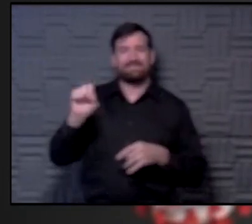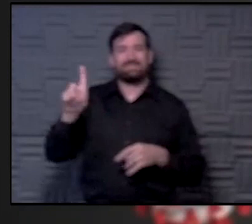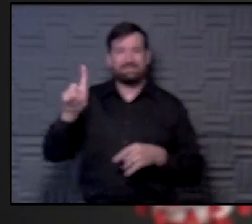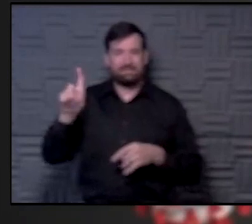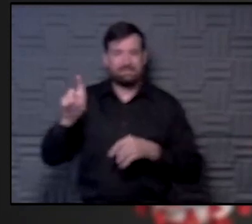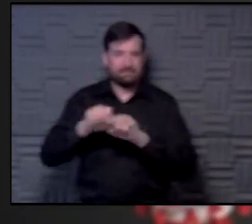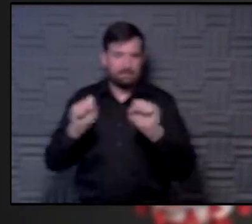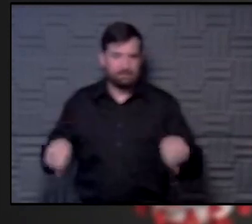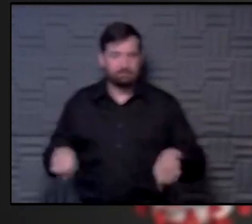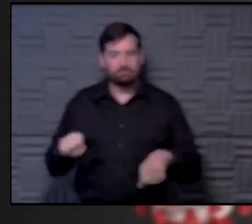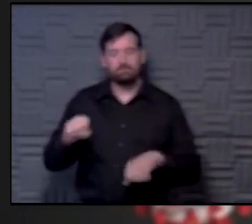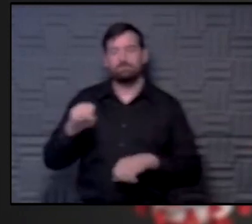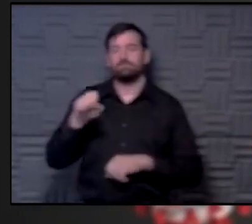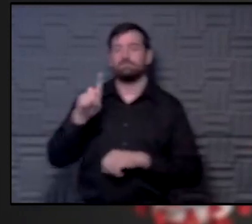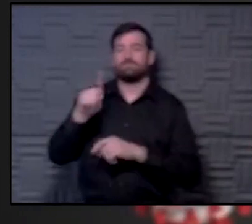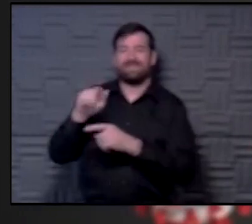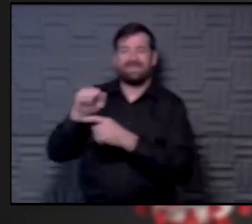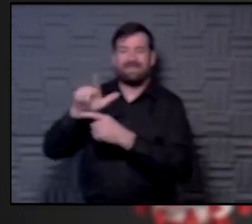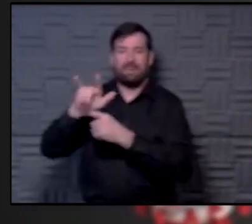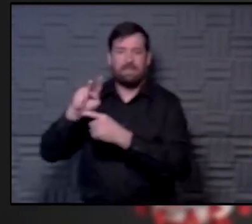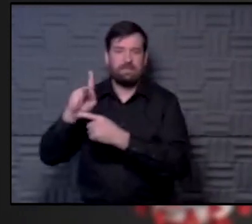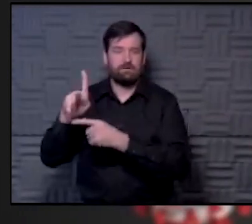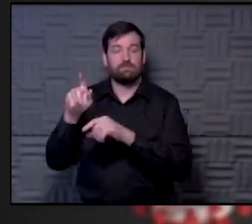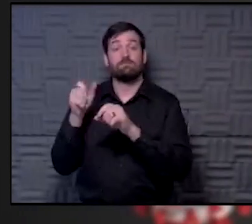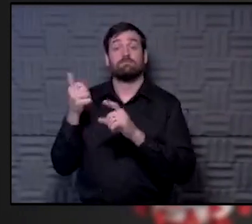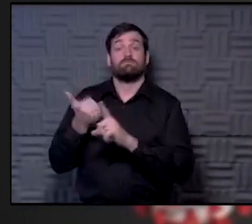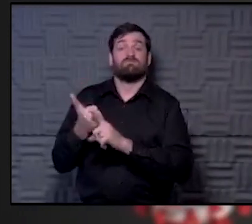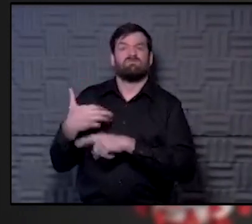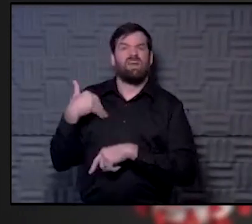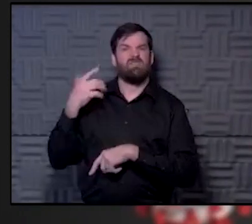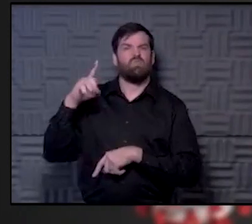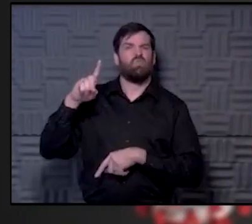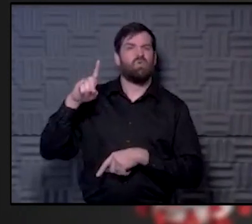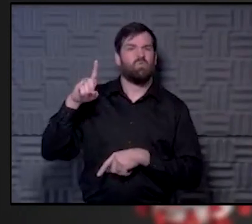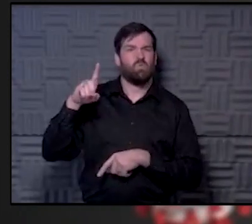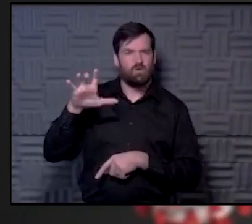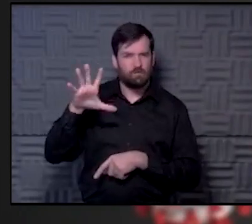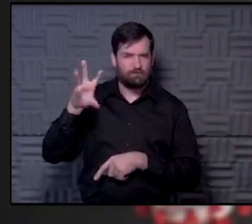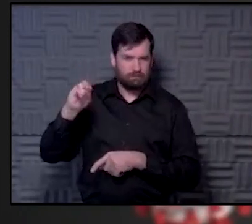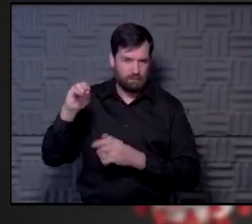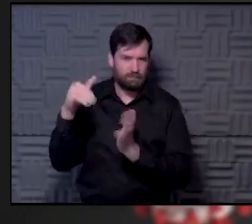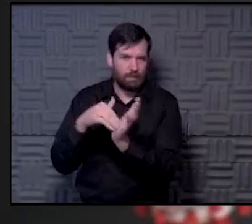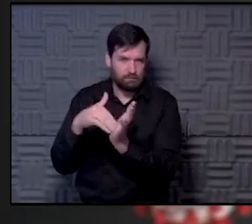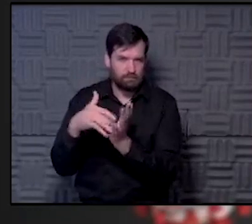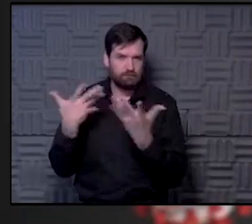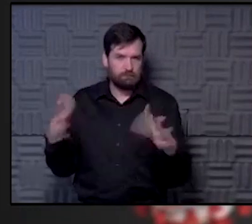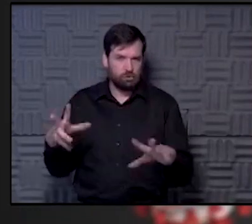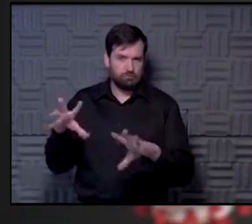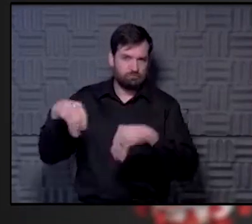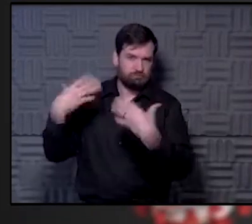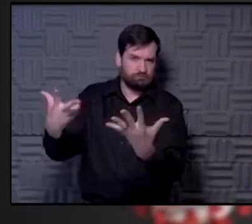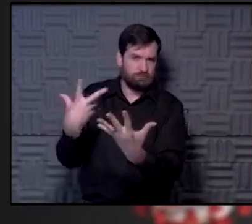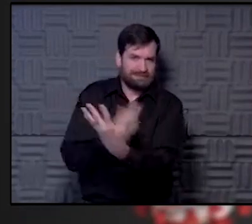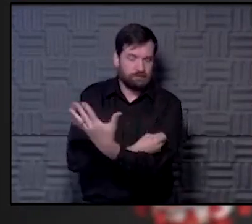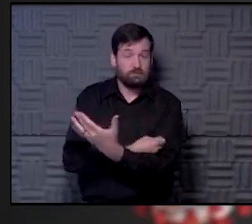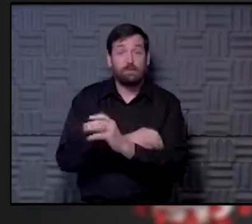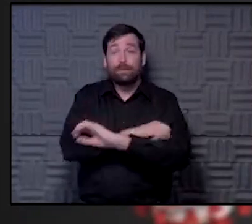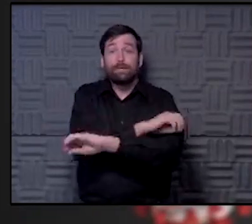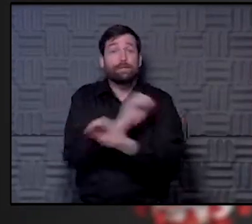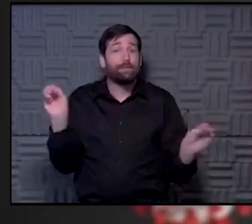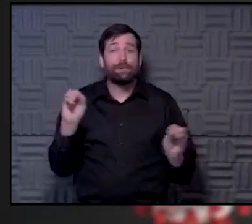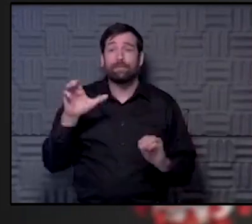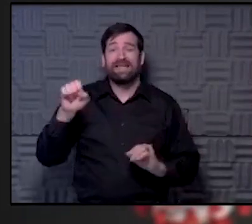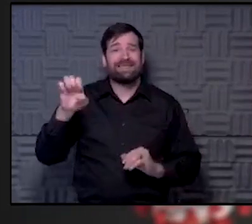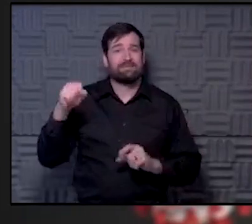system, which has a control group, and so they have 150,000 people that have received the vaccine in that system and no cases of